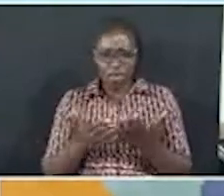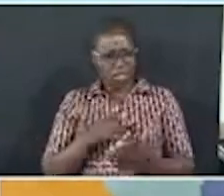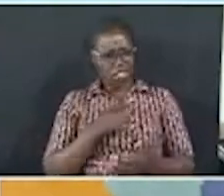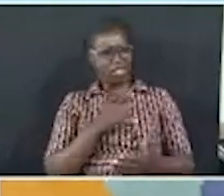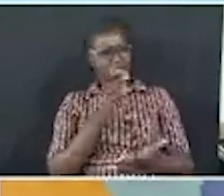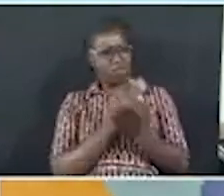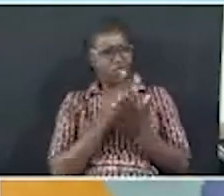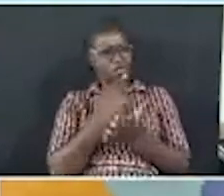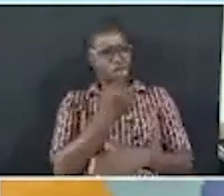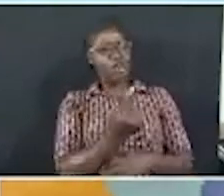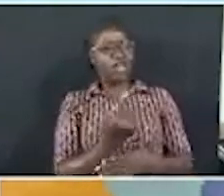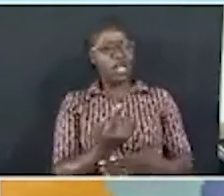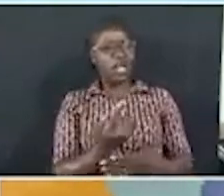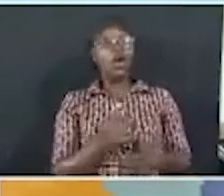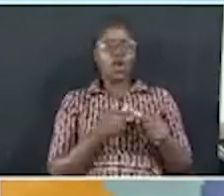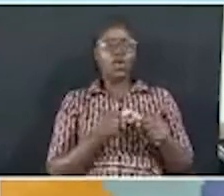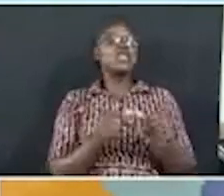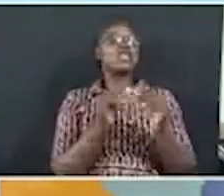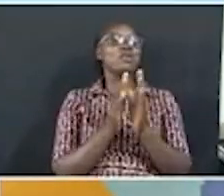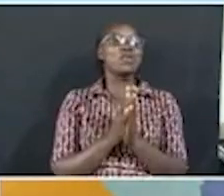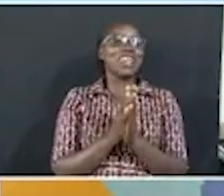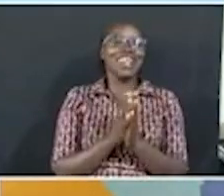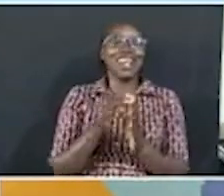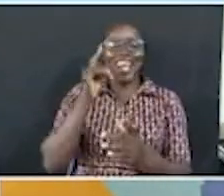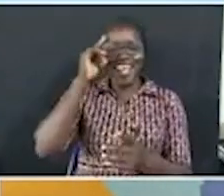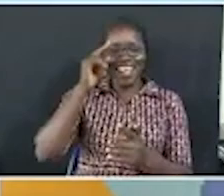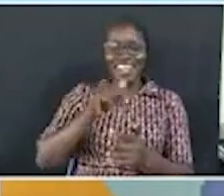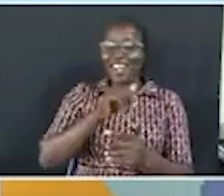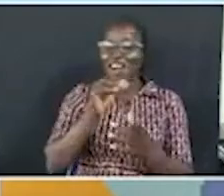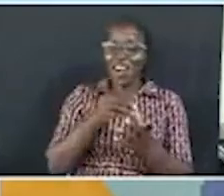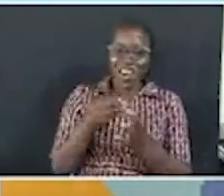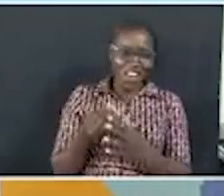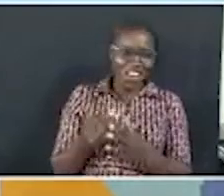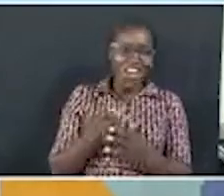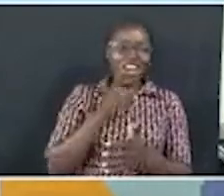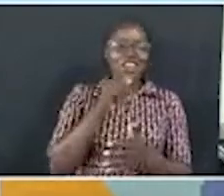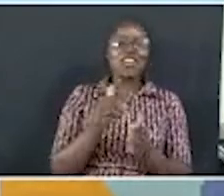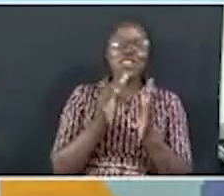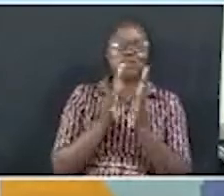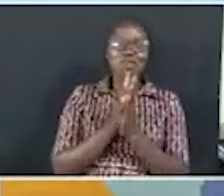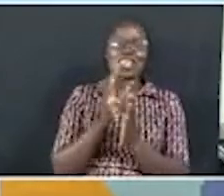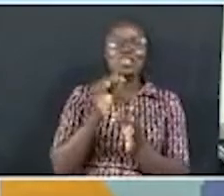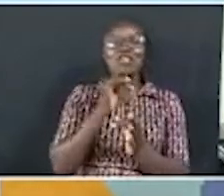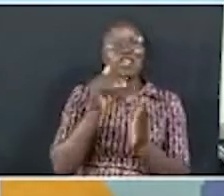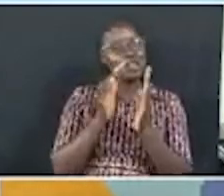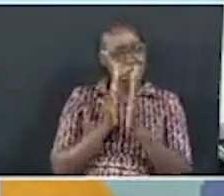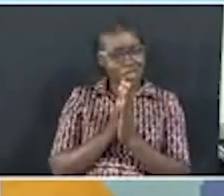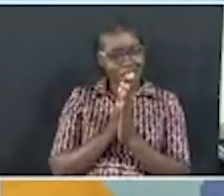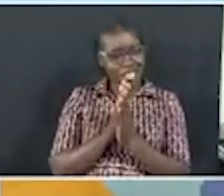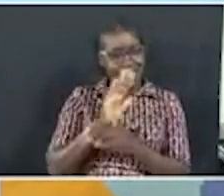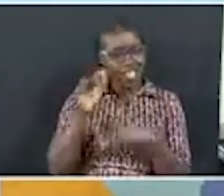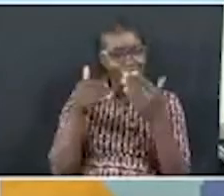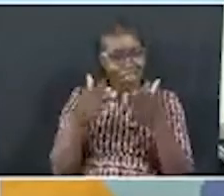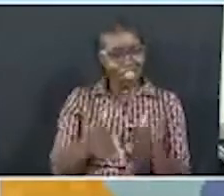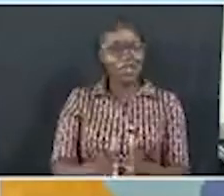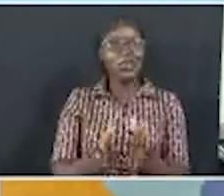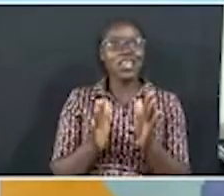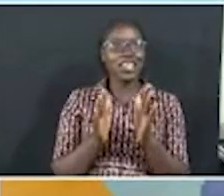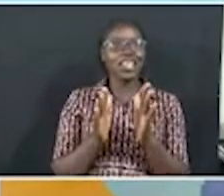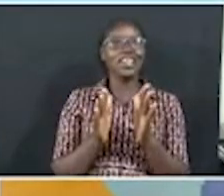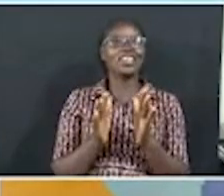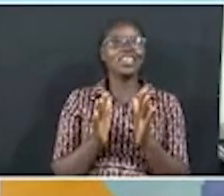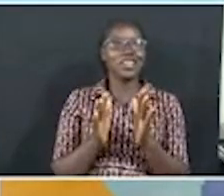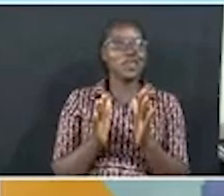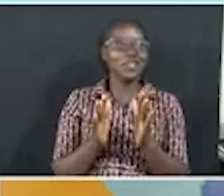what I ordered? Keep praying. And otherwise, don't pray if you won't pray. In what